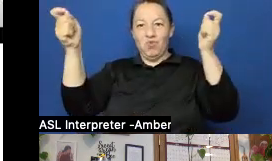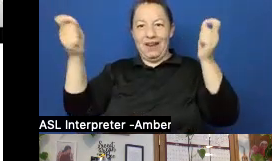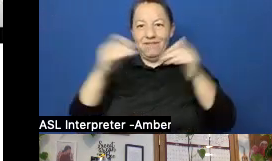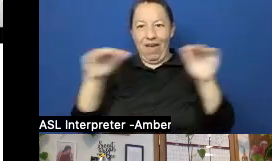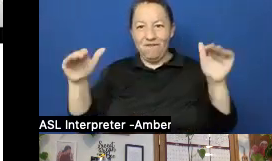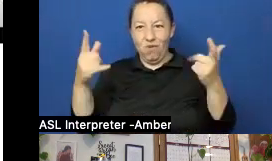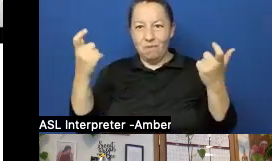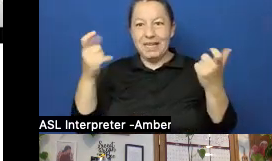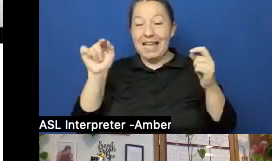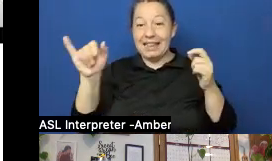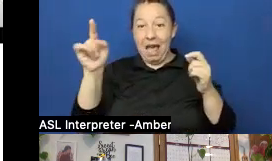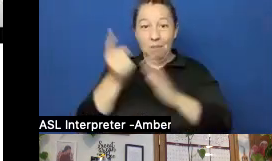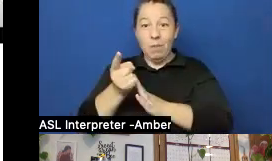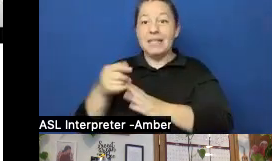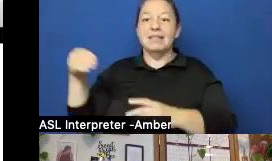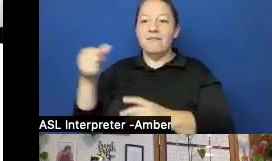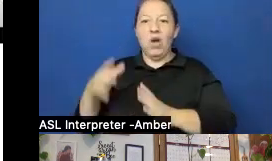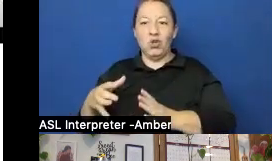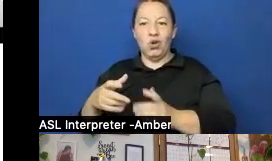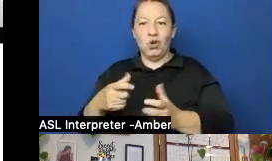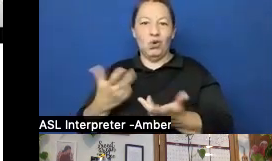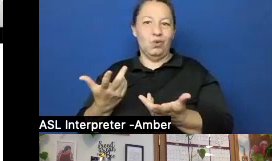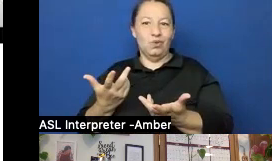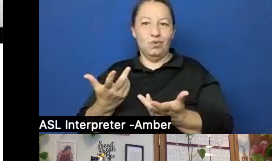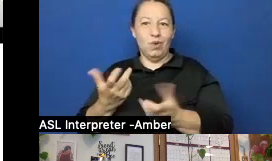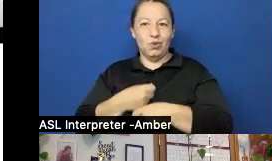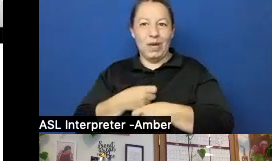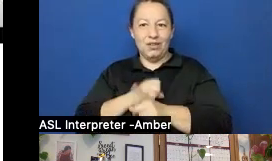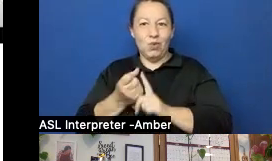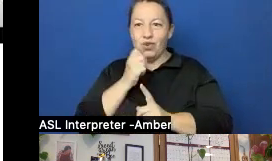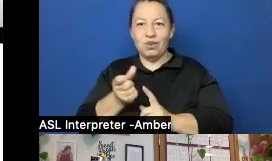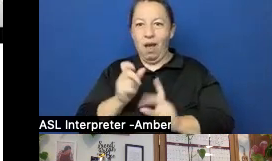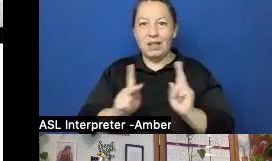the funder was driving the bus, not the human involved. Anyway, thank you, Wobula.